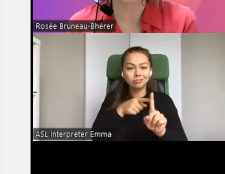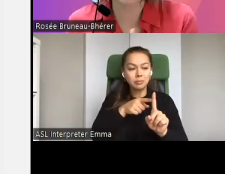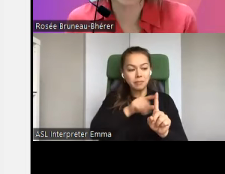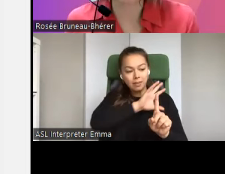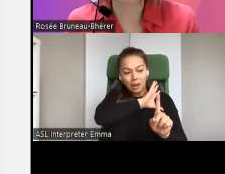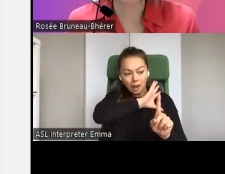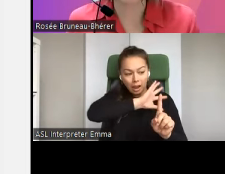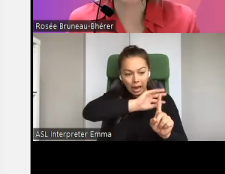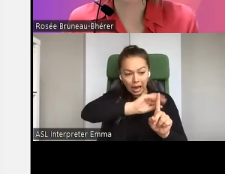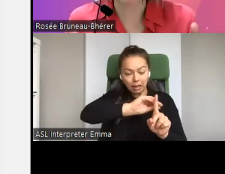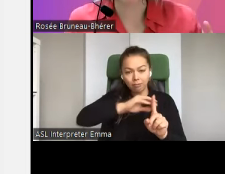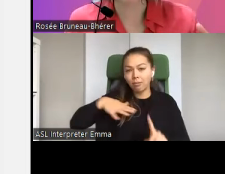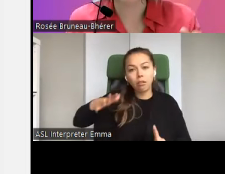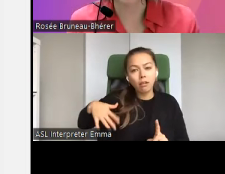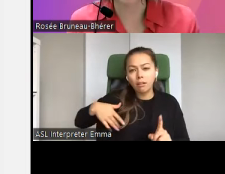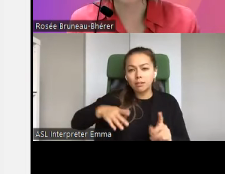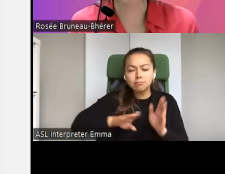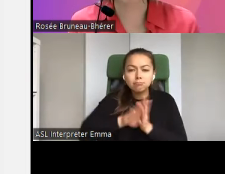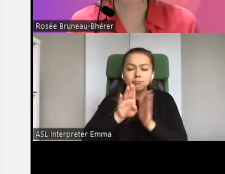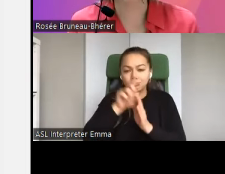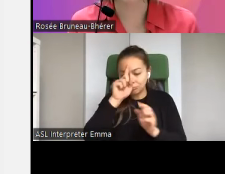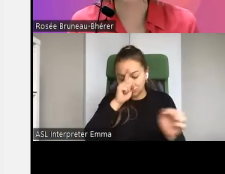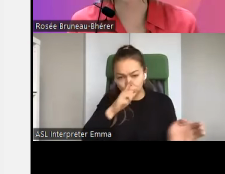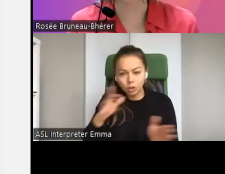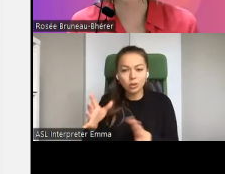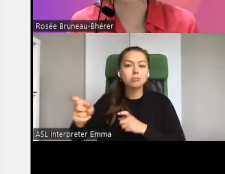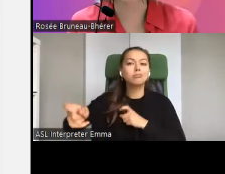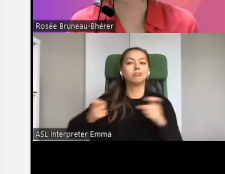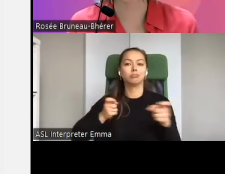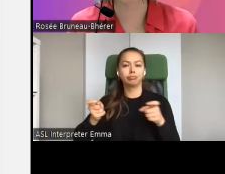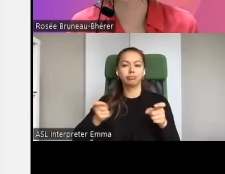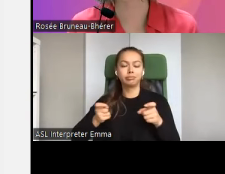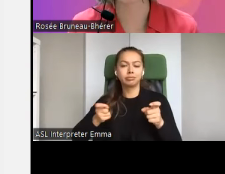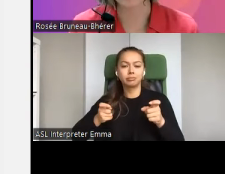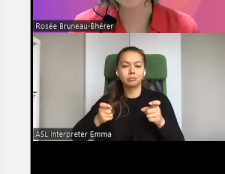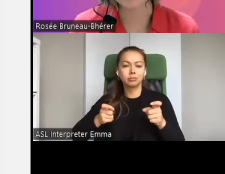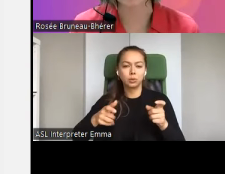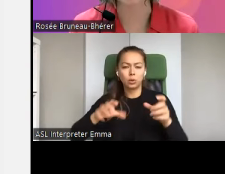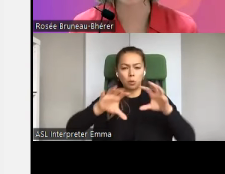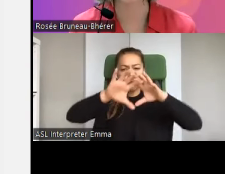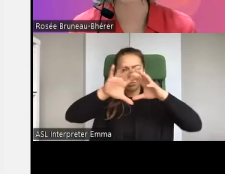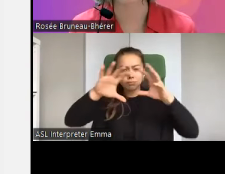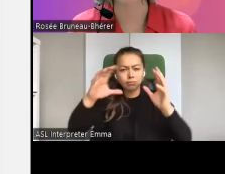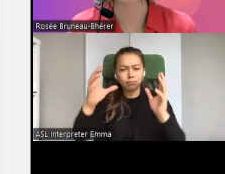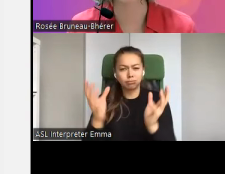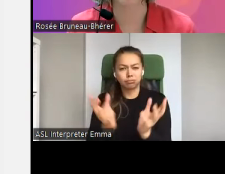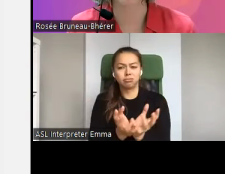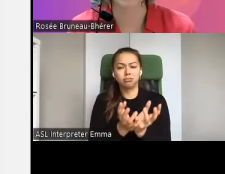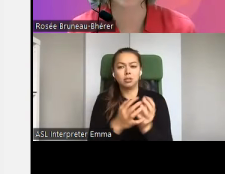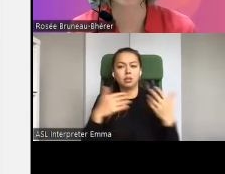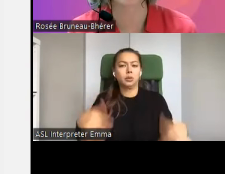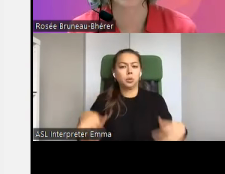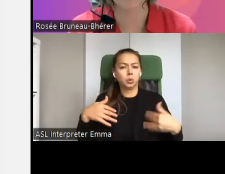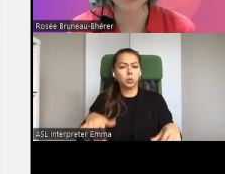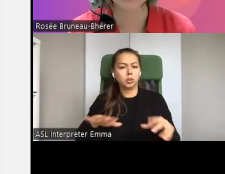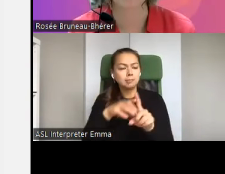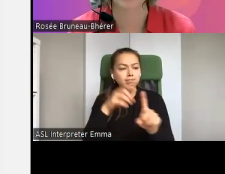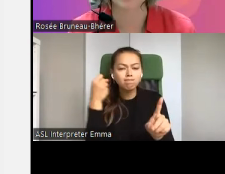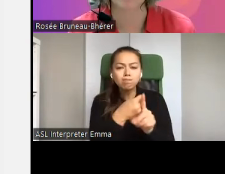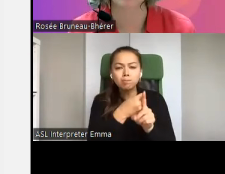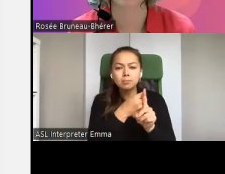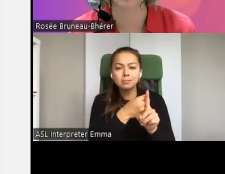so far. So overall, this has probably brought impact on his identity. So